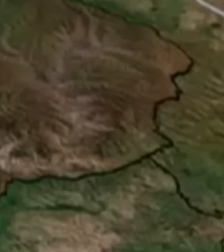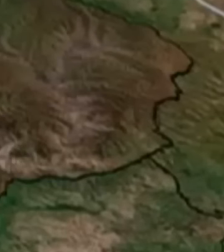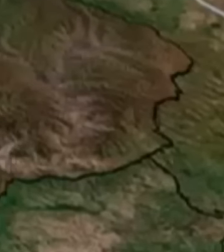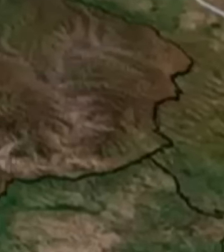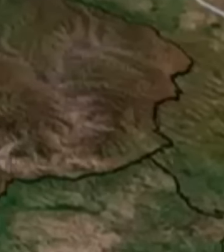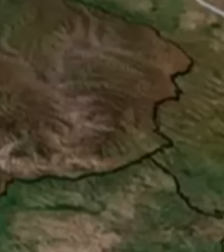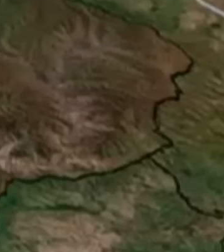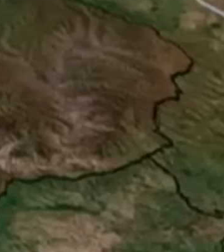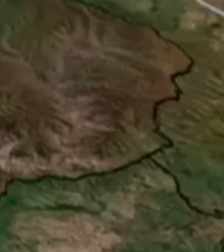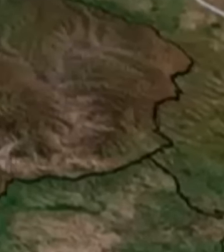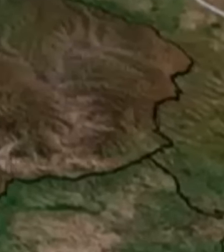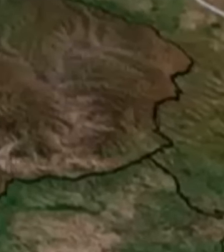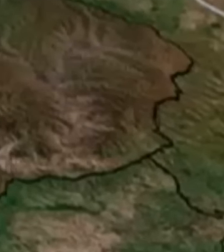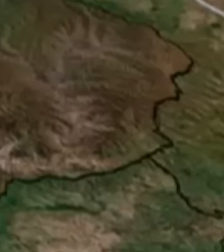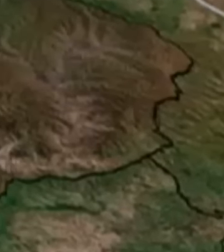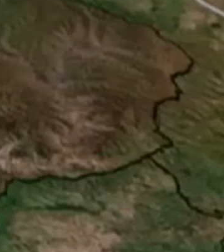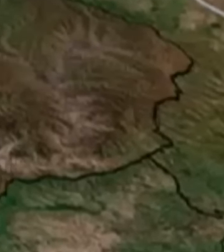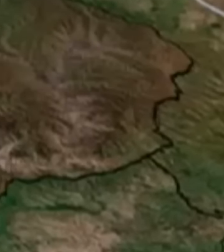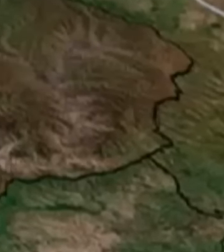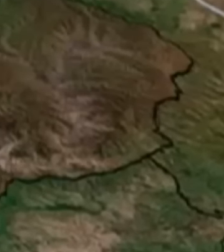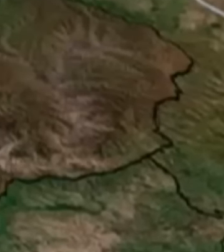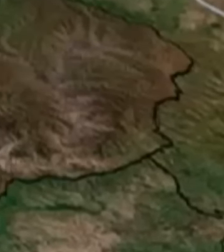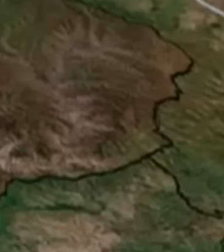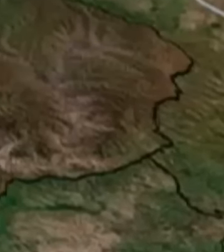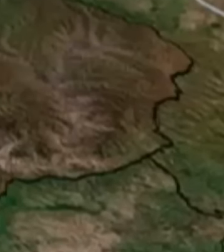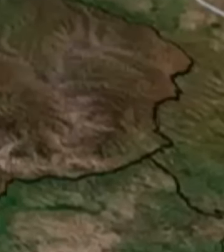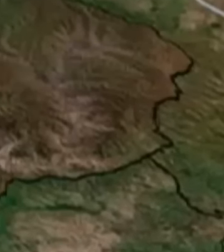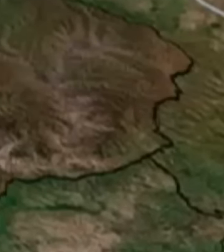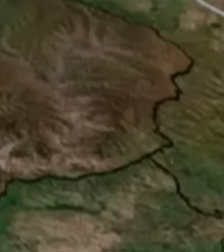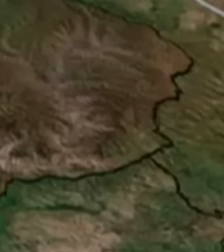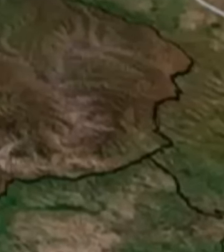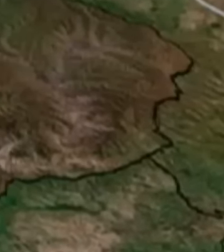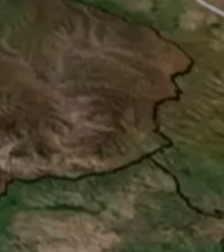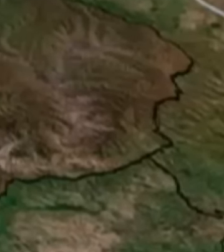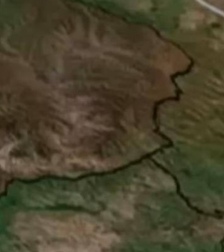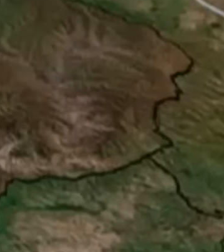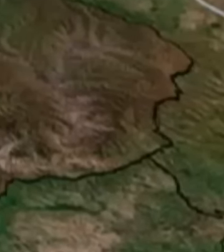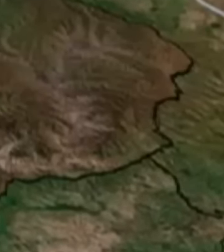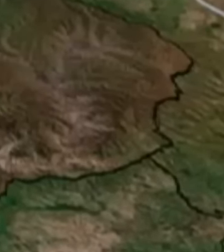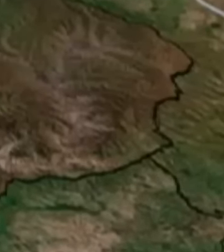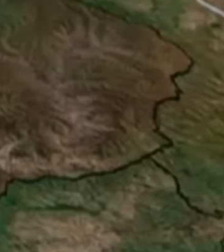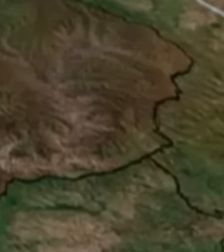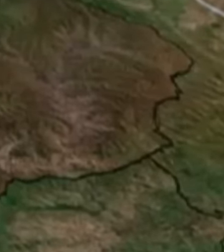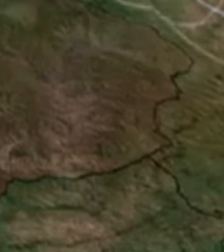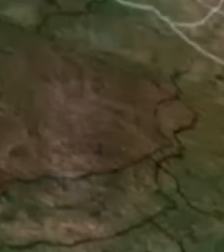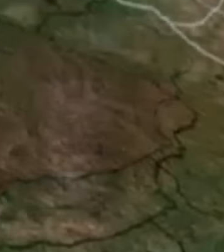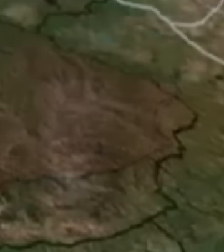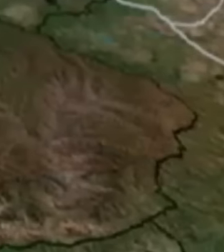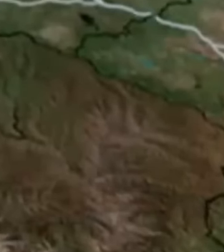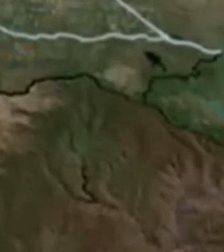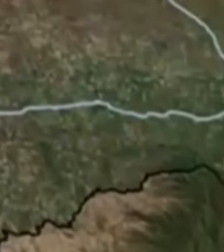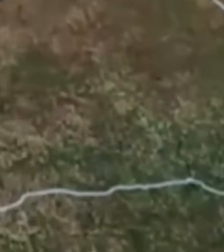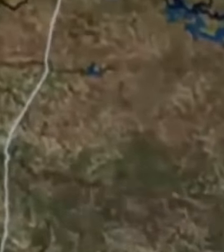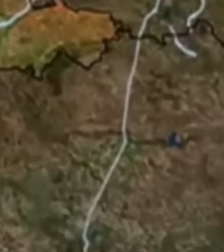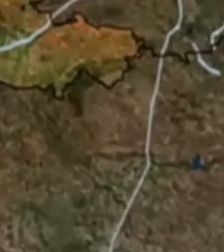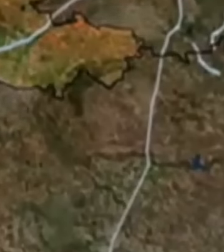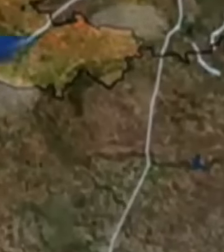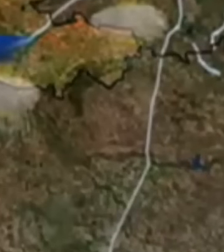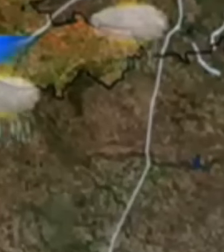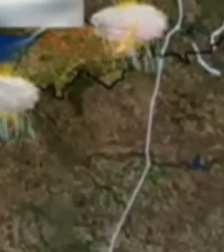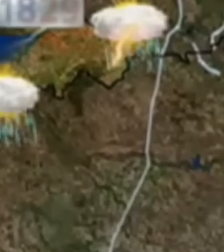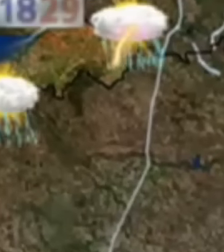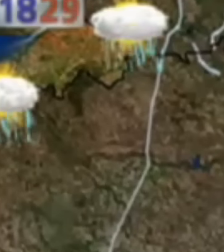le teng o tla hlokomela hore ho tla hlochitse hona hesale Sosolo Black di tamating le tamola Garipi le teng hlokomela hore tla hlochitse hona hesale re gradi di